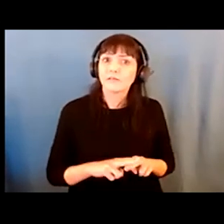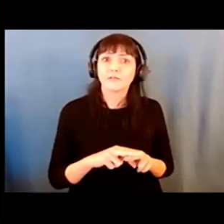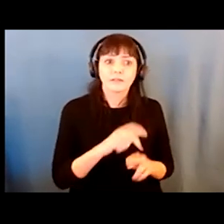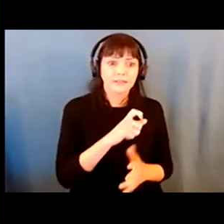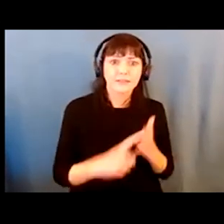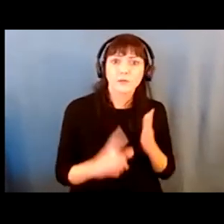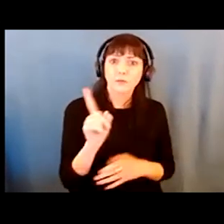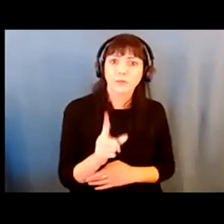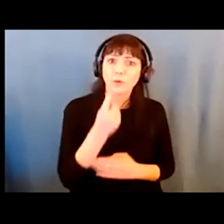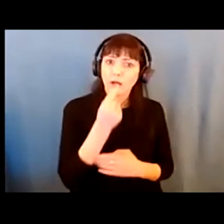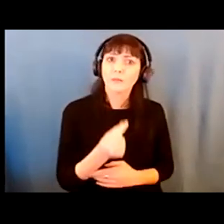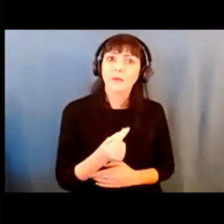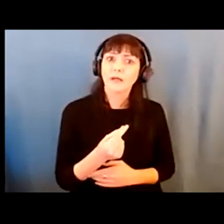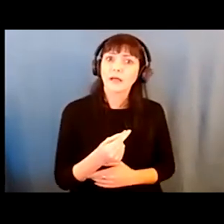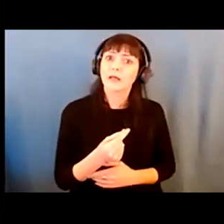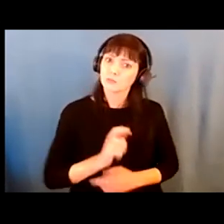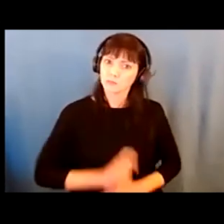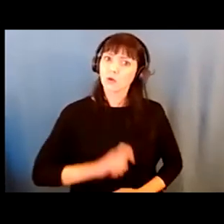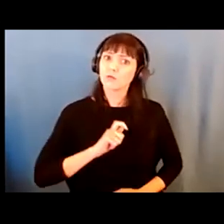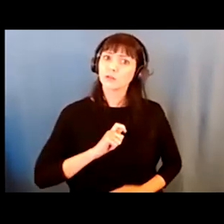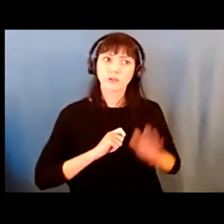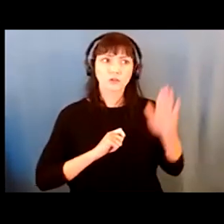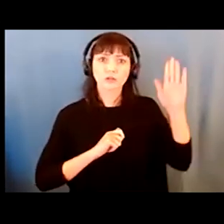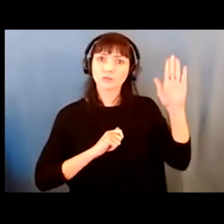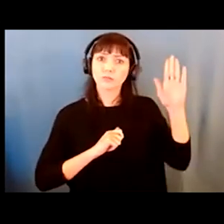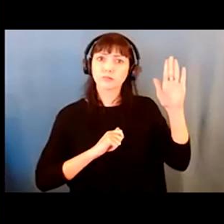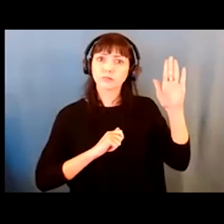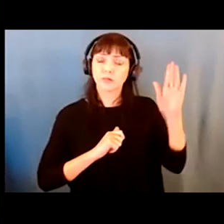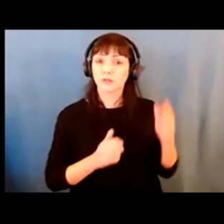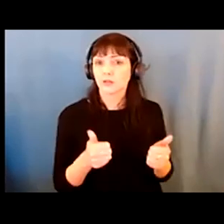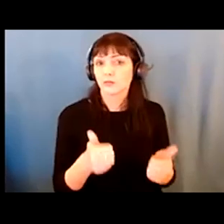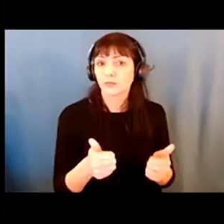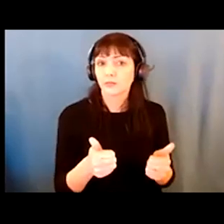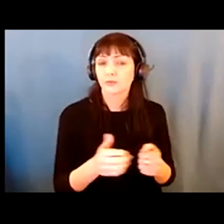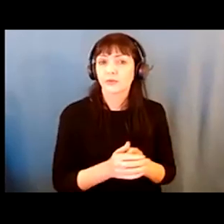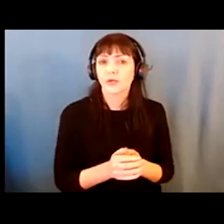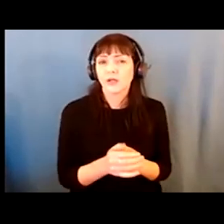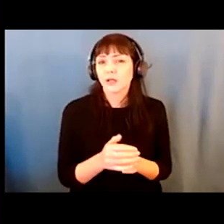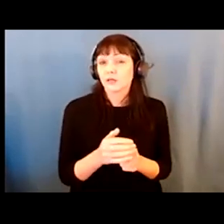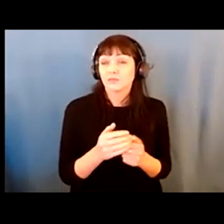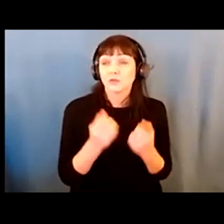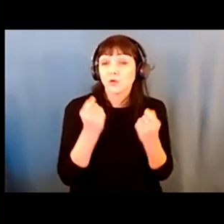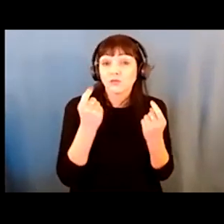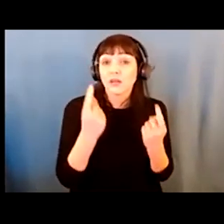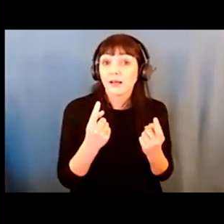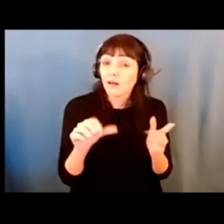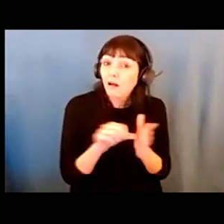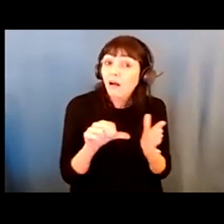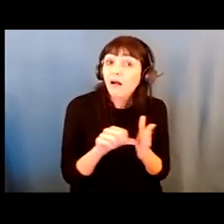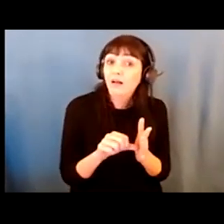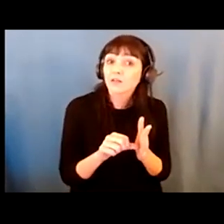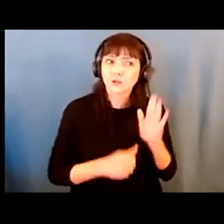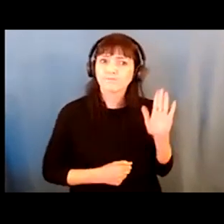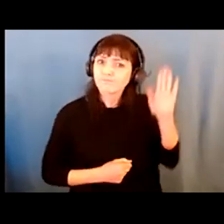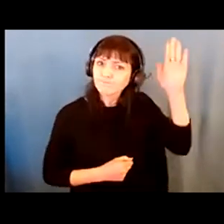very privileged position. I think a lot of people don't realise how difficult it can be and that is a privilege. But it